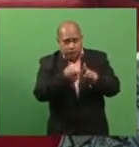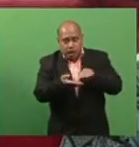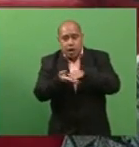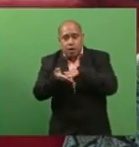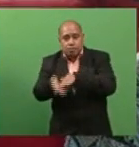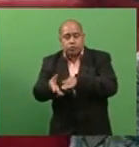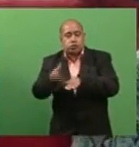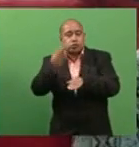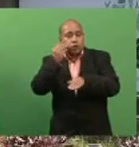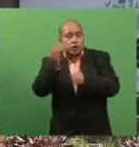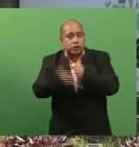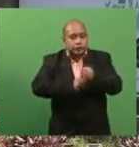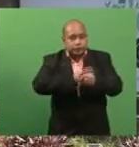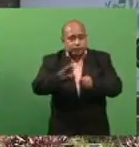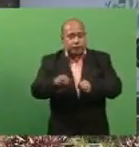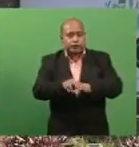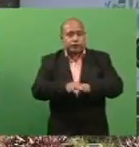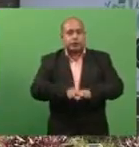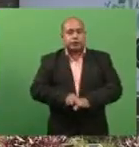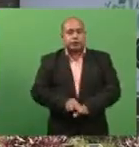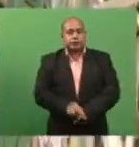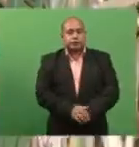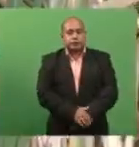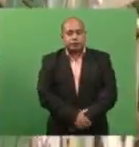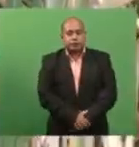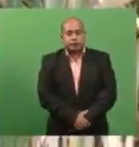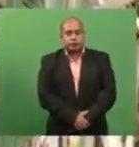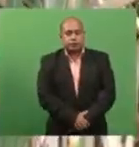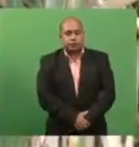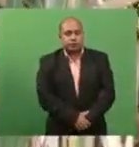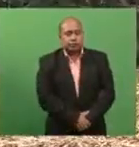An economist says sugar industry can help Fiji.